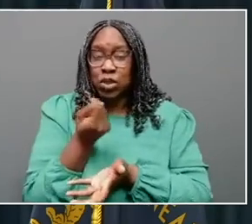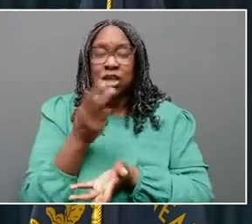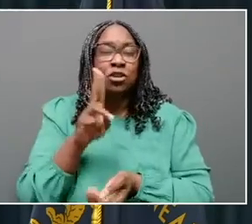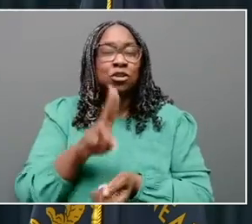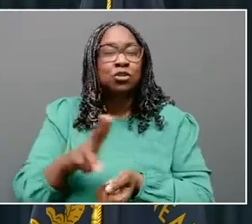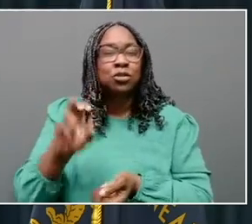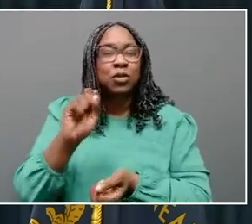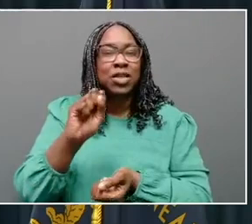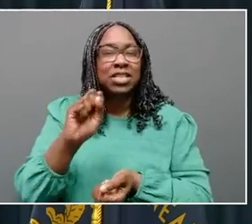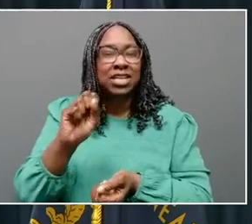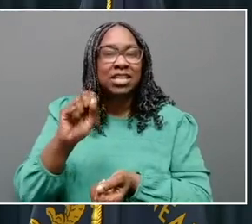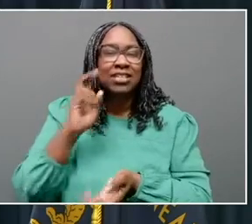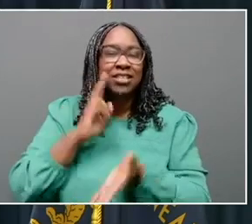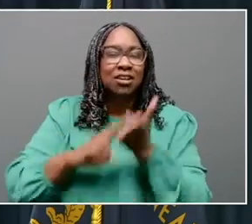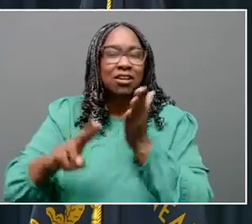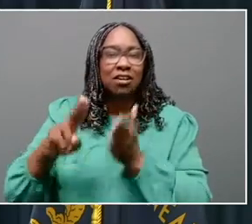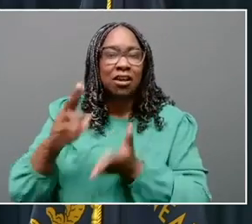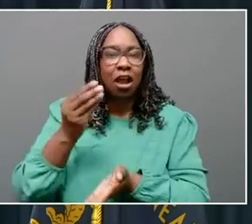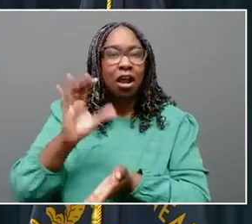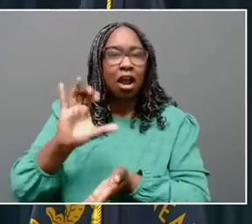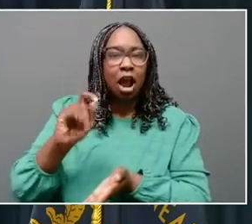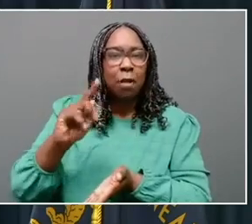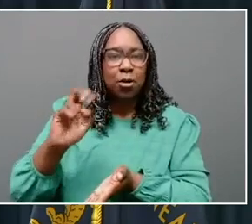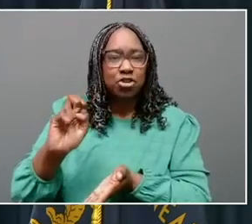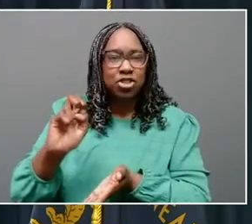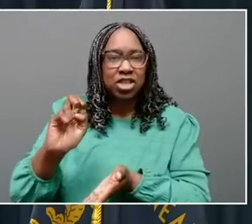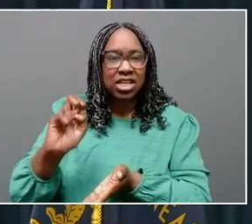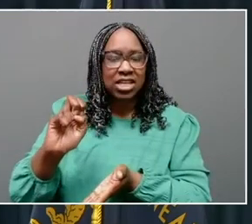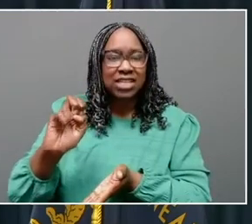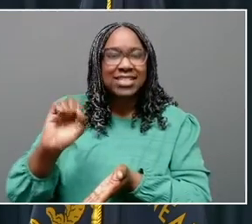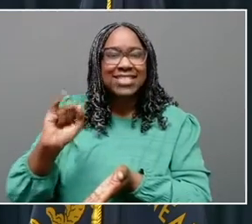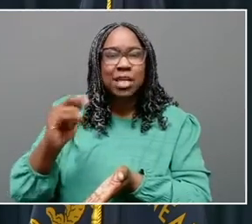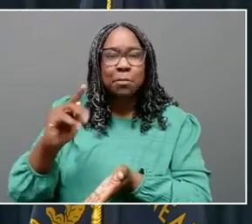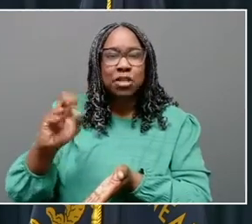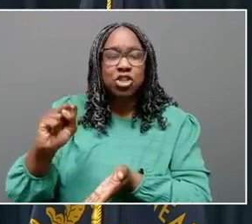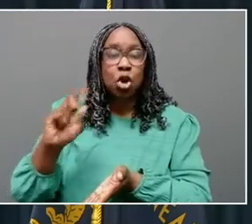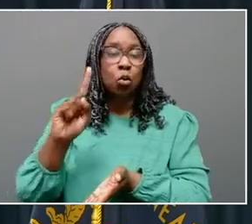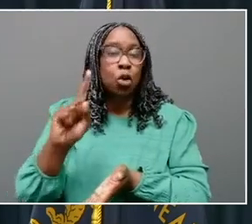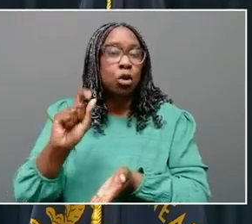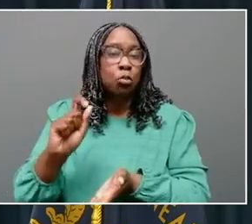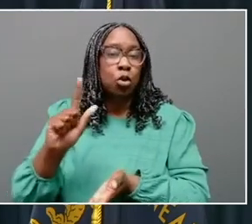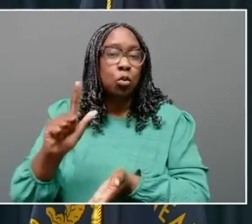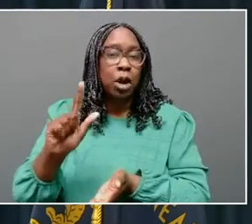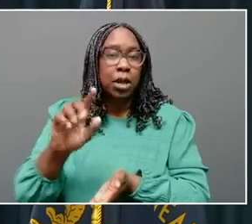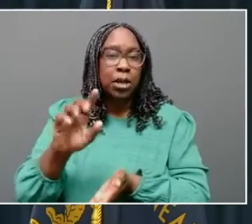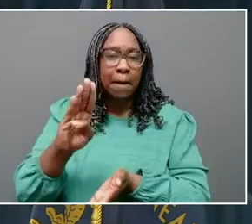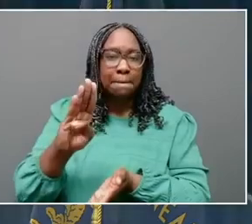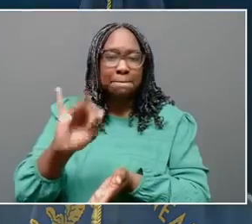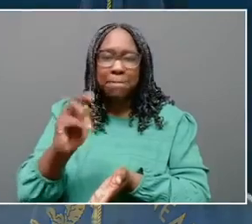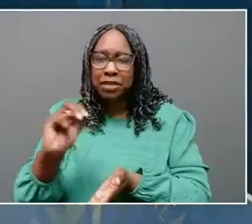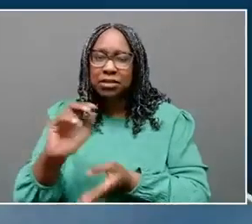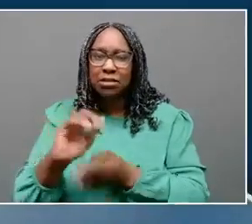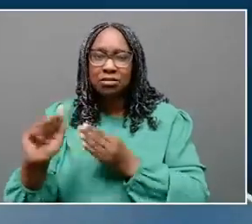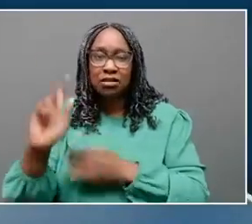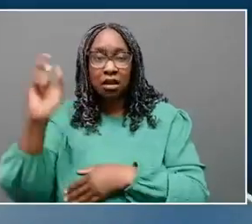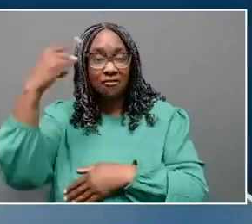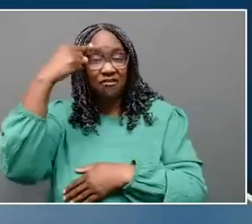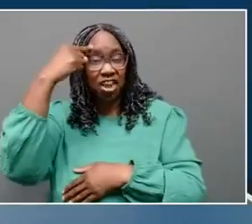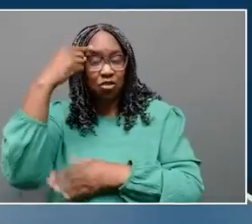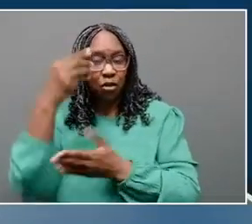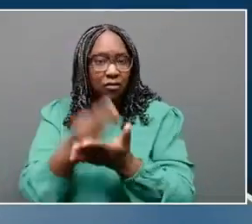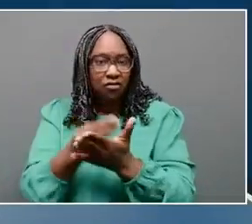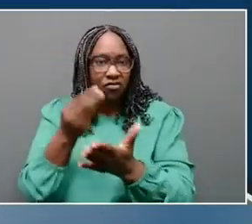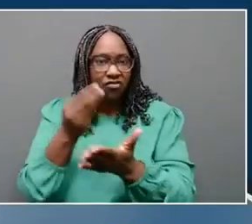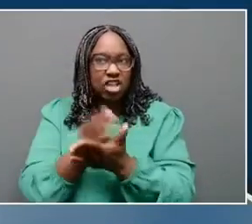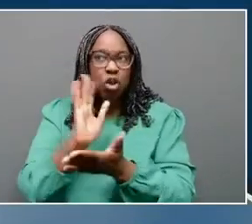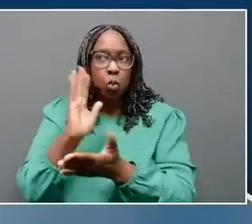Secretary of Commerce Gina Raimondo at Simmons to announce more than $1.1 billion of federal funds is coming to help us